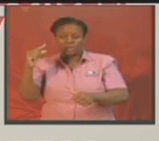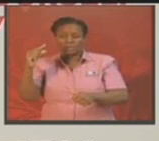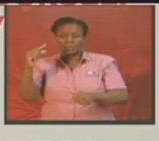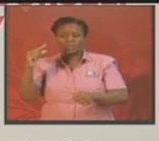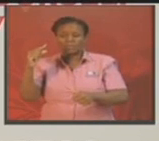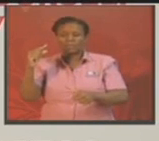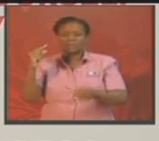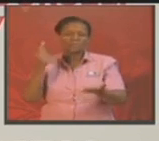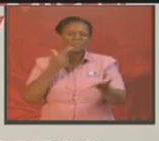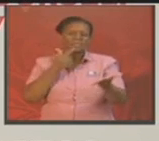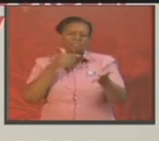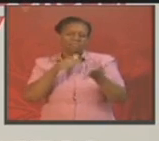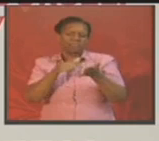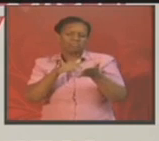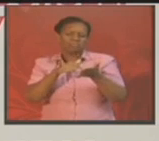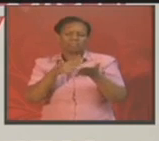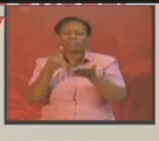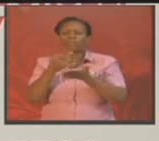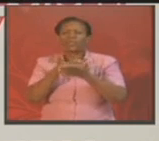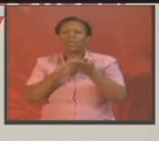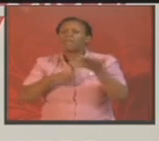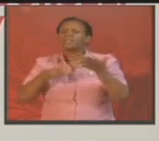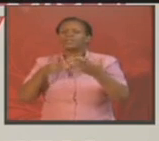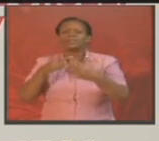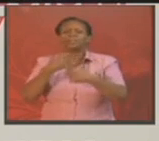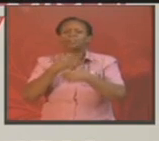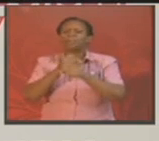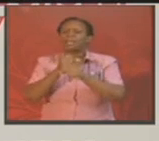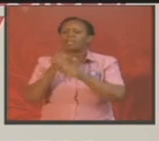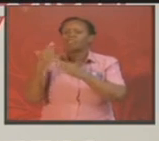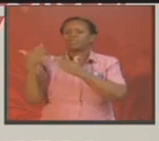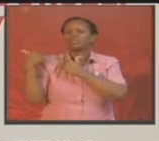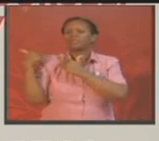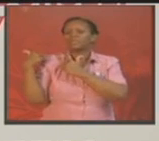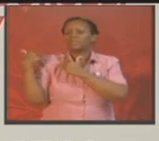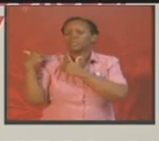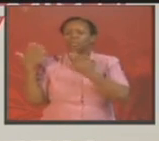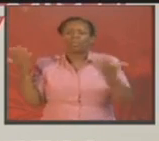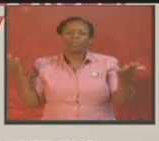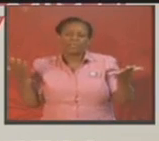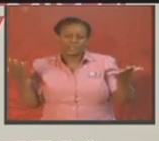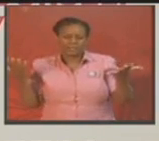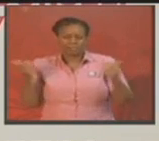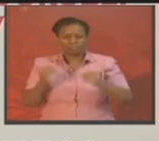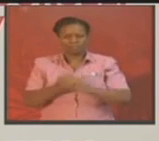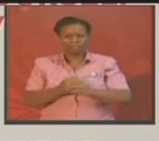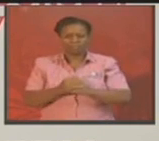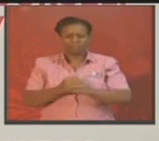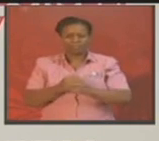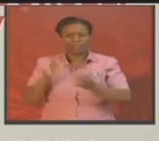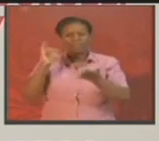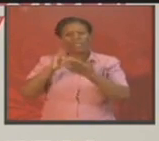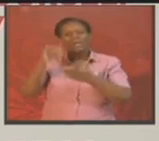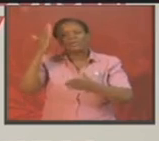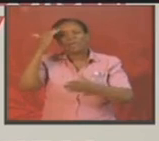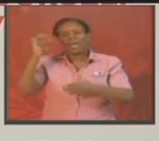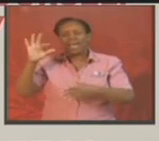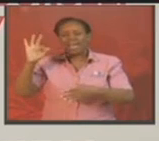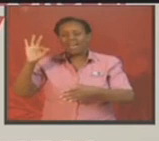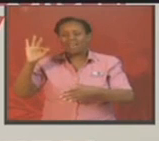the manufacturer takes responsibility for, and that is why FAS is here this morning. So